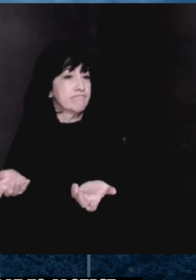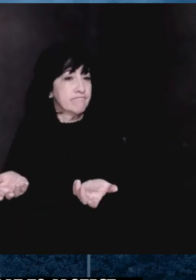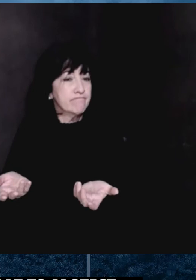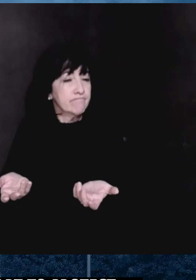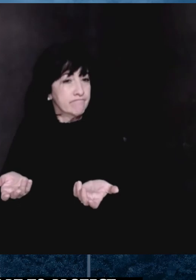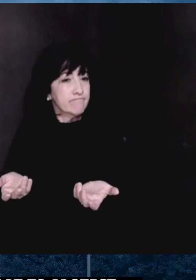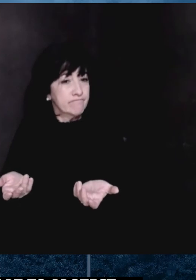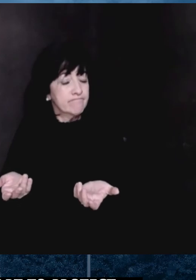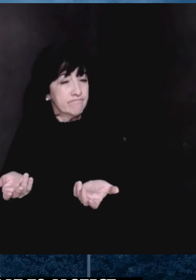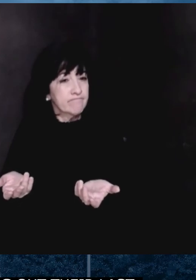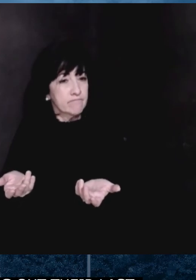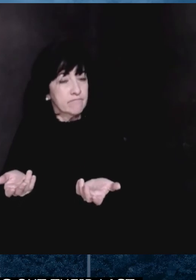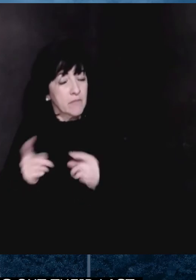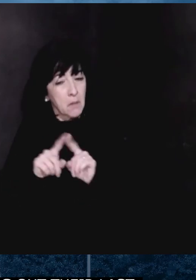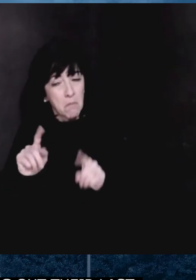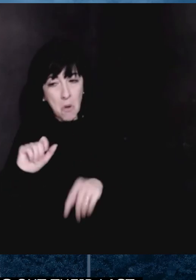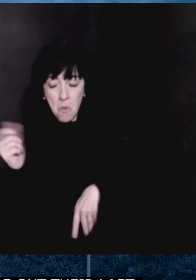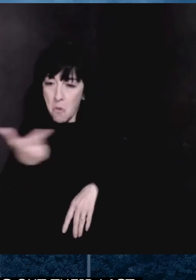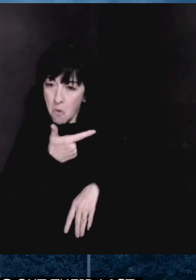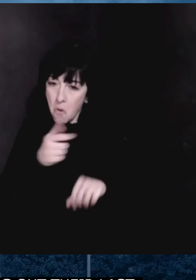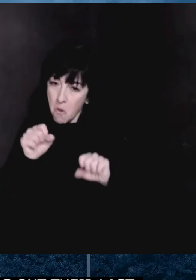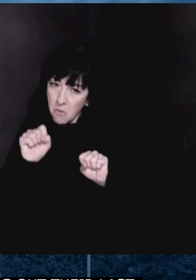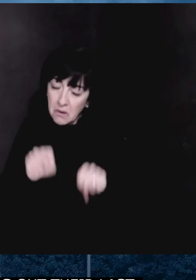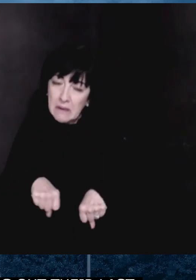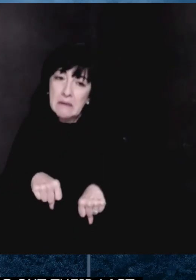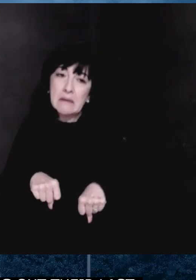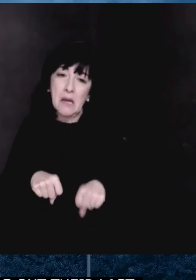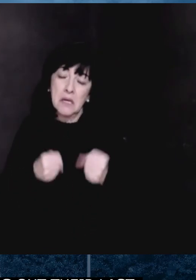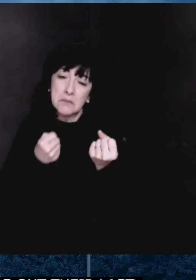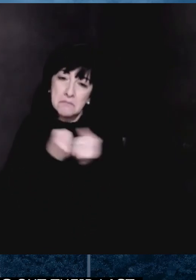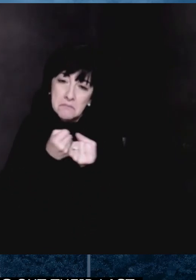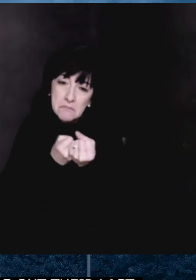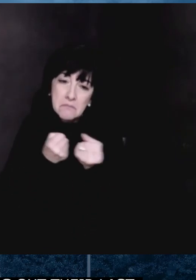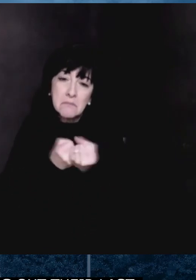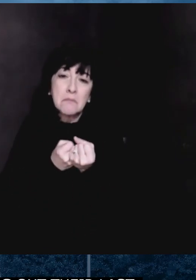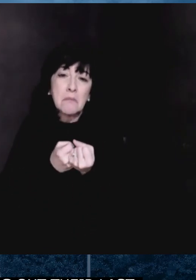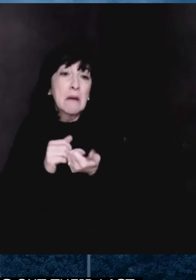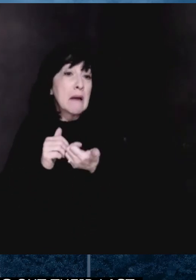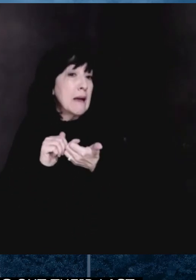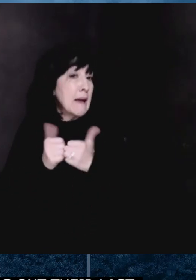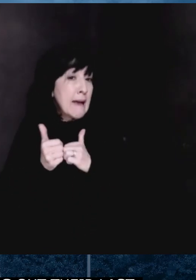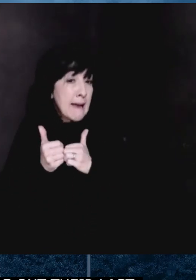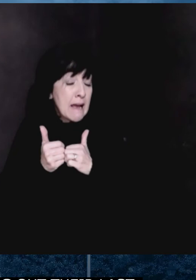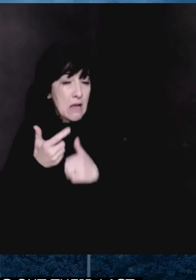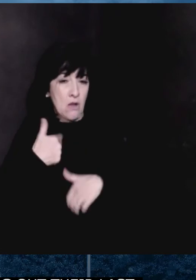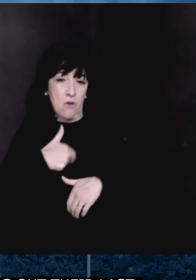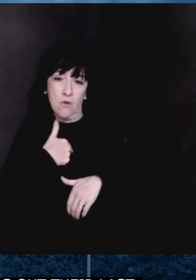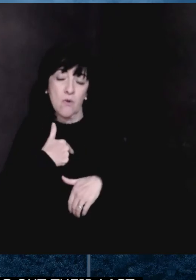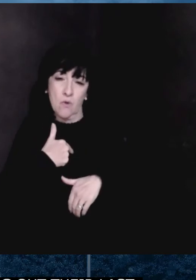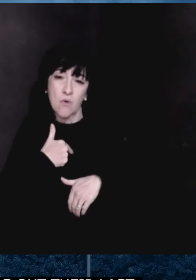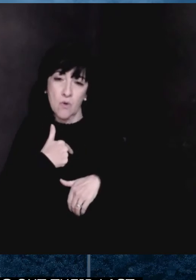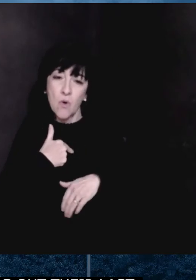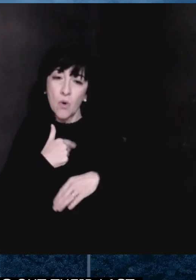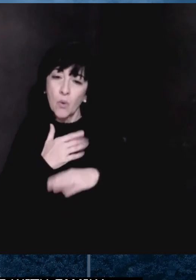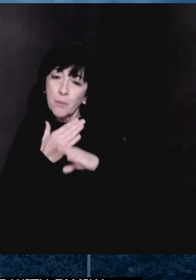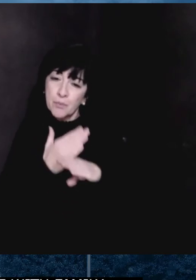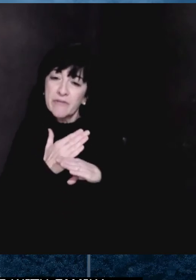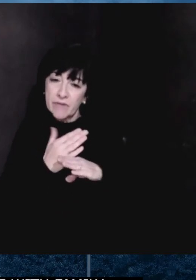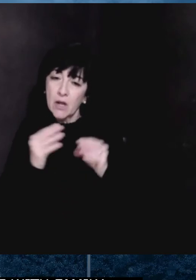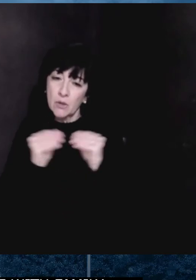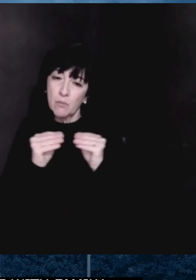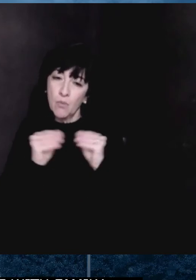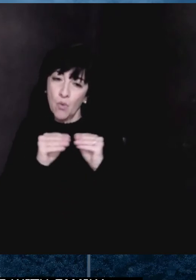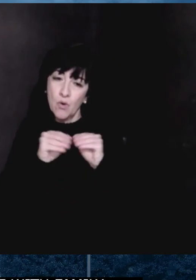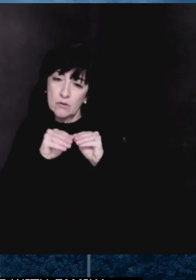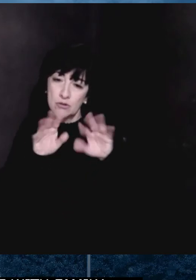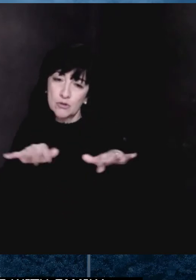all do a little bit by doing our part to prevent the continued spread. We've seen an